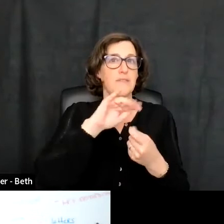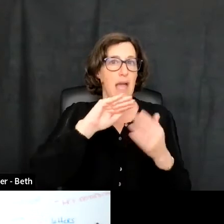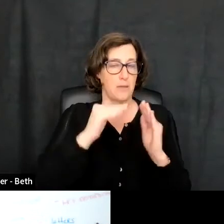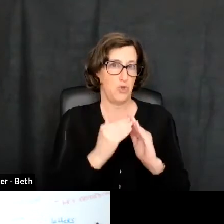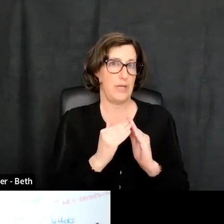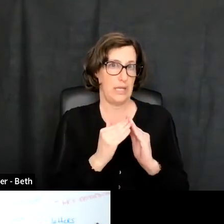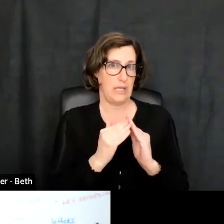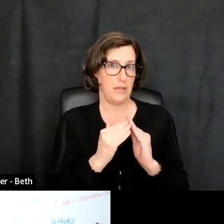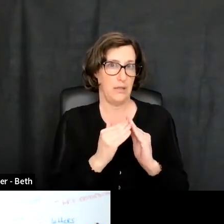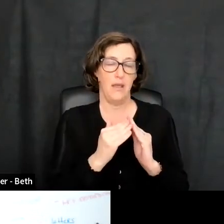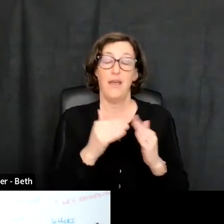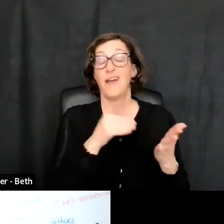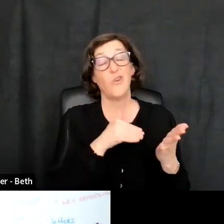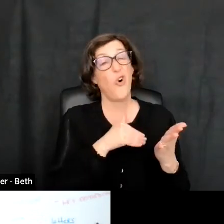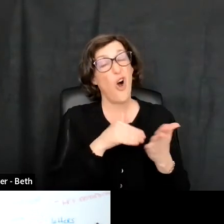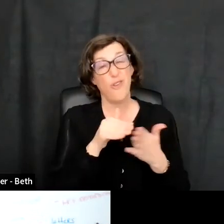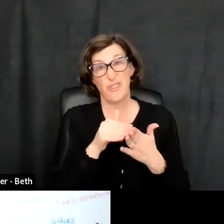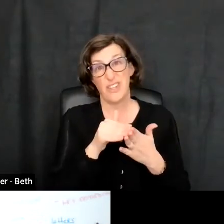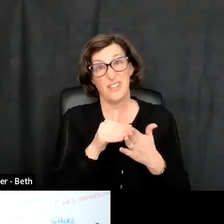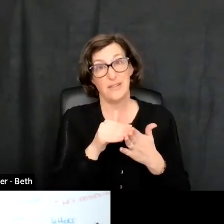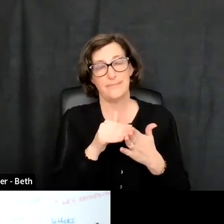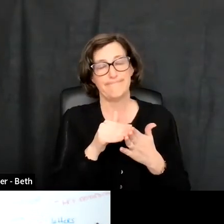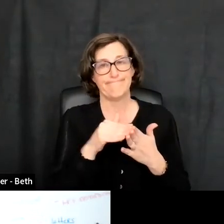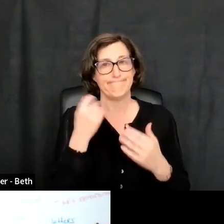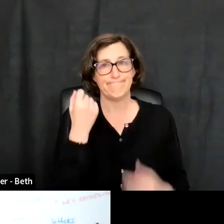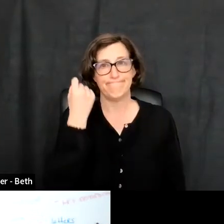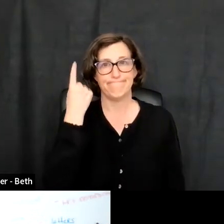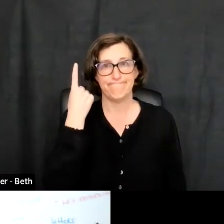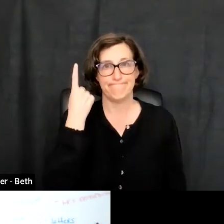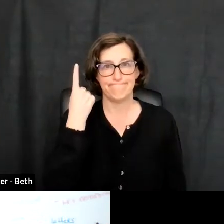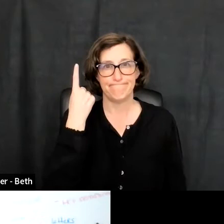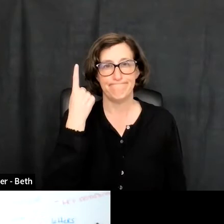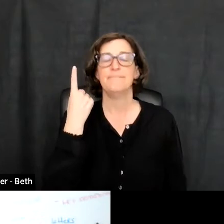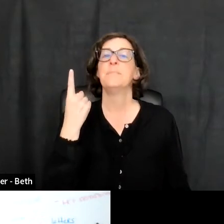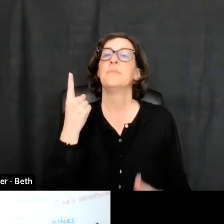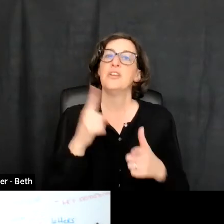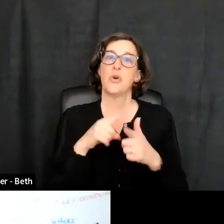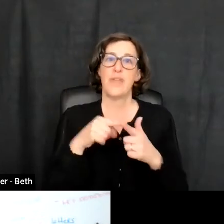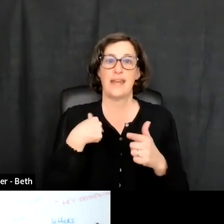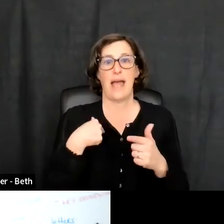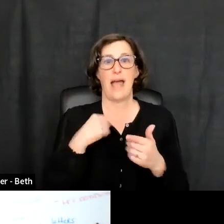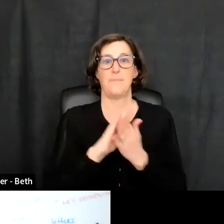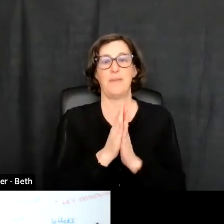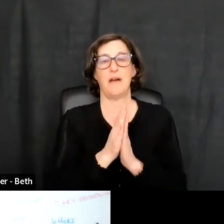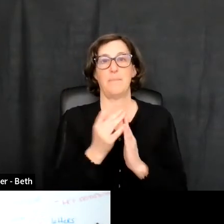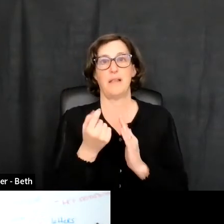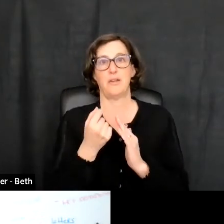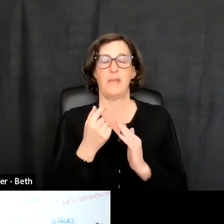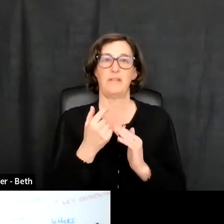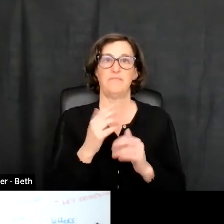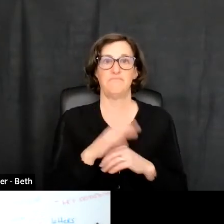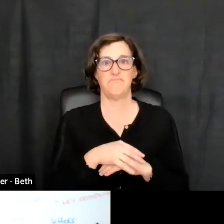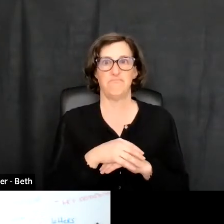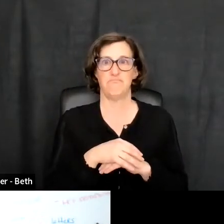with. And often they just don't get it. And so then I get a little bit stroppy and a little